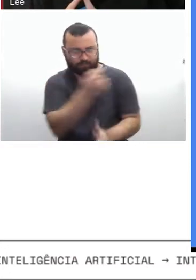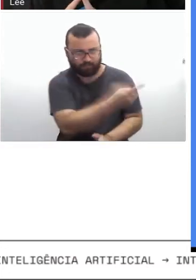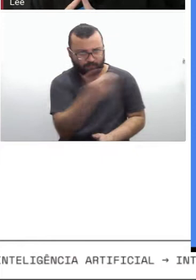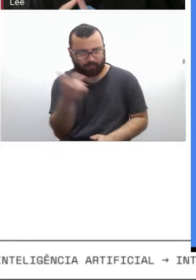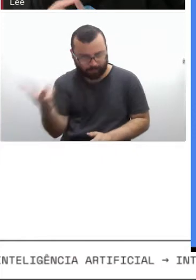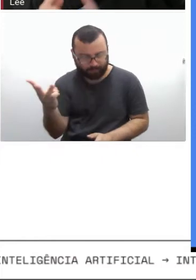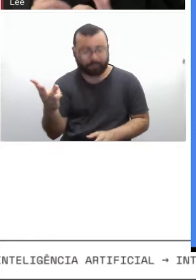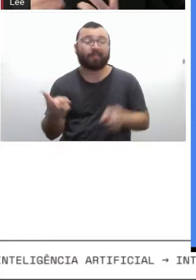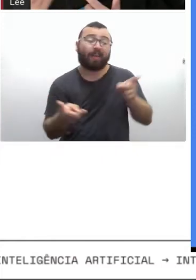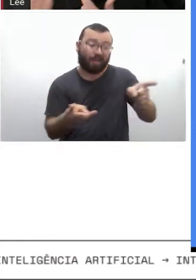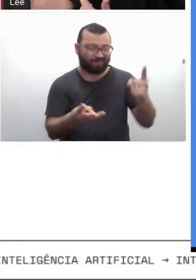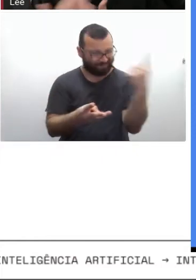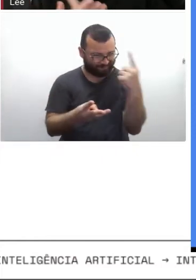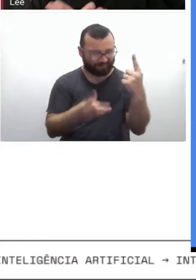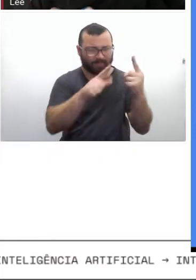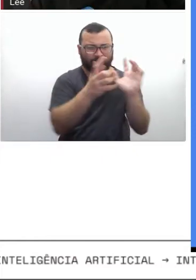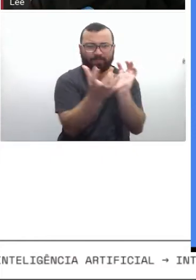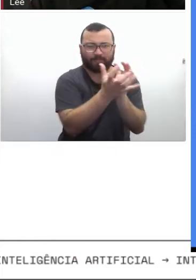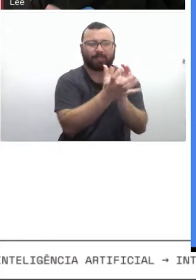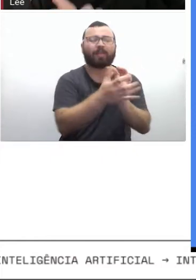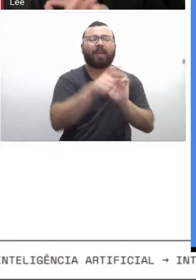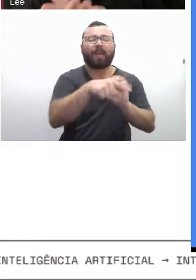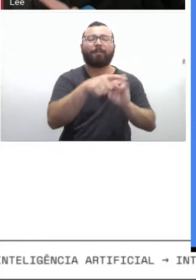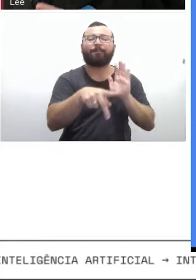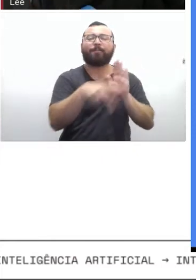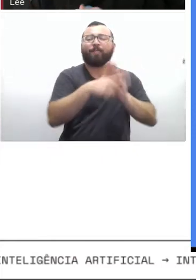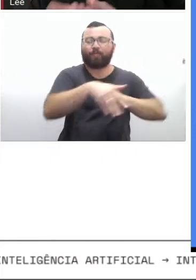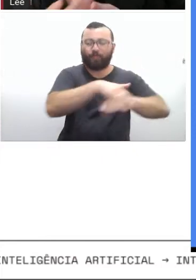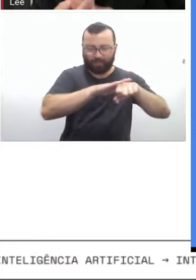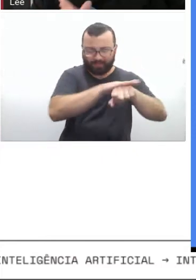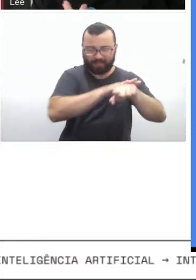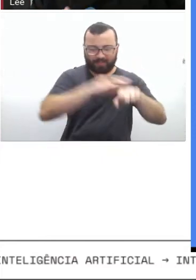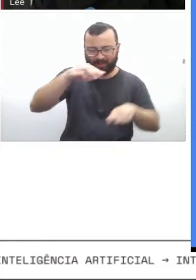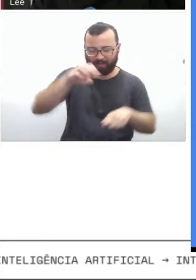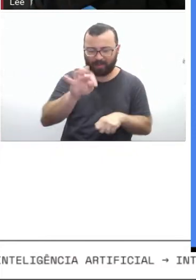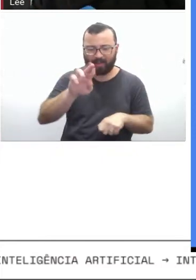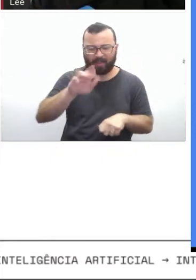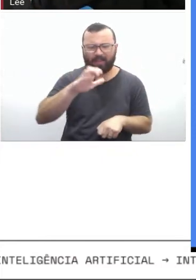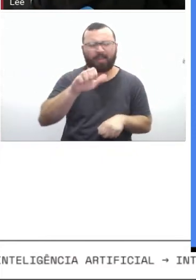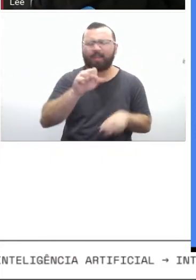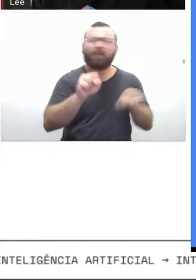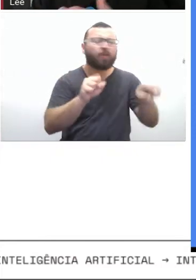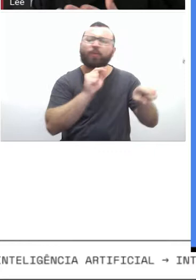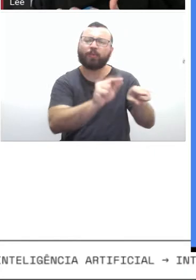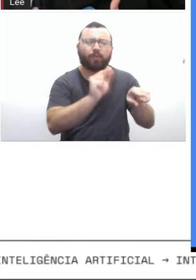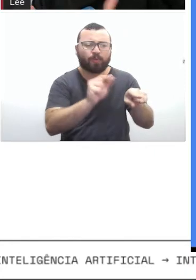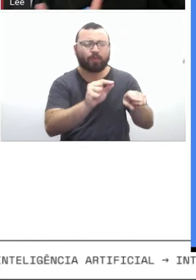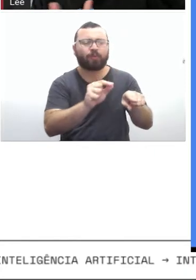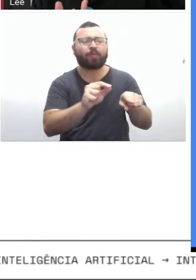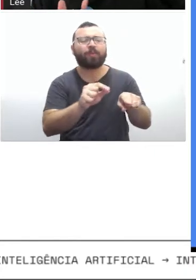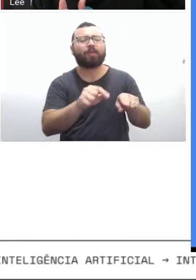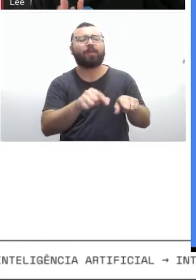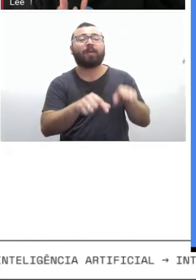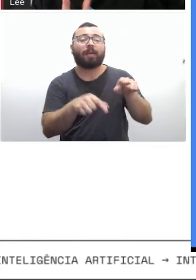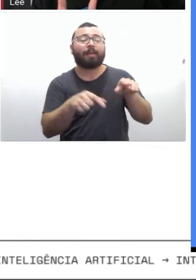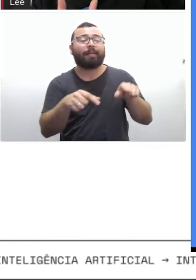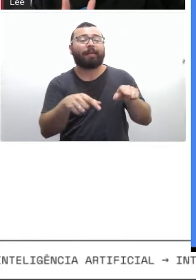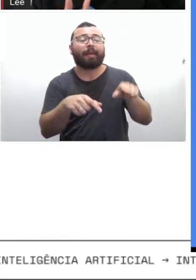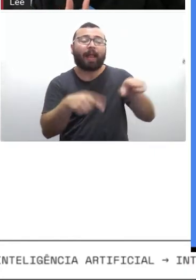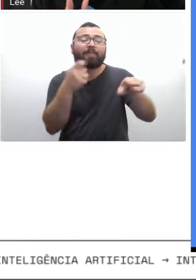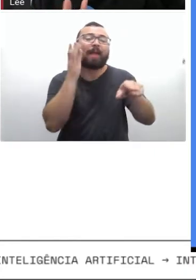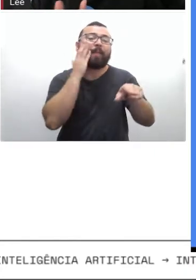first category, the conversational related metrics. What is that? Well, basically that gives you the answer on like what was said by